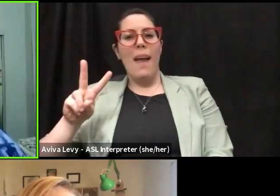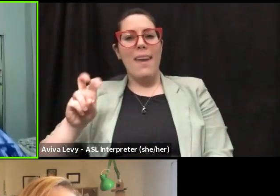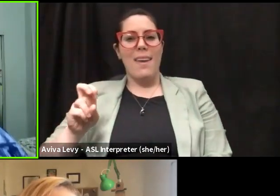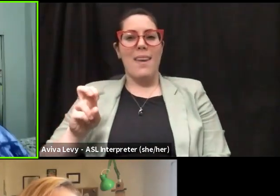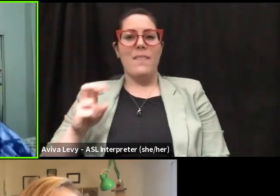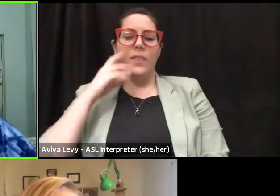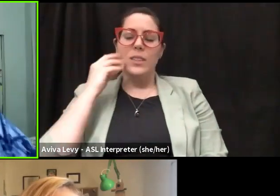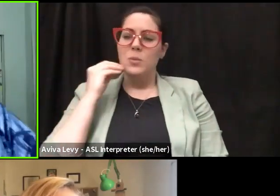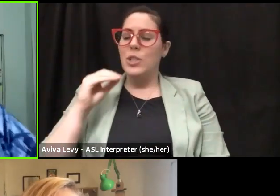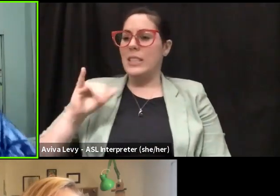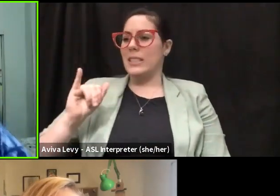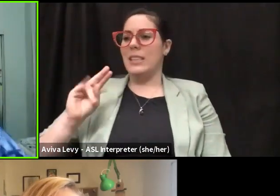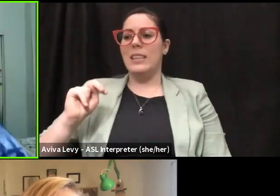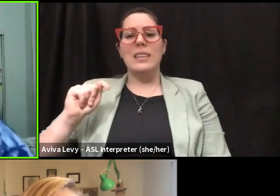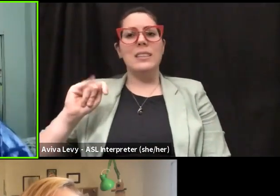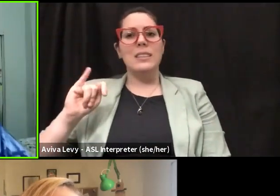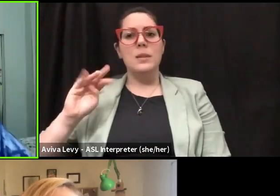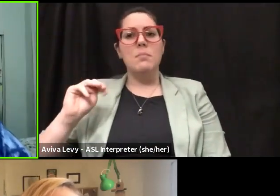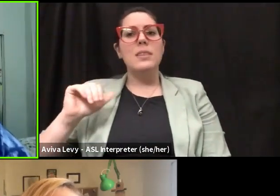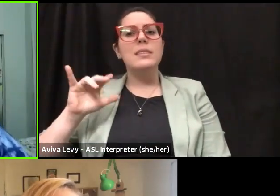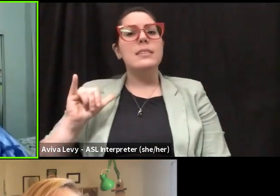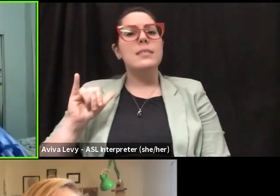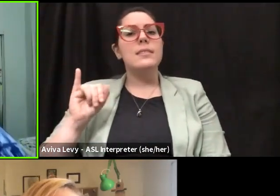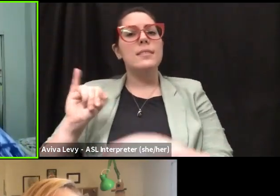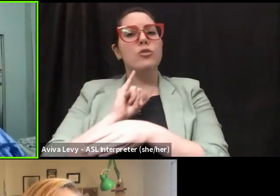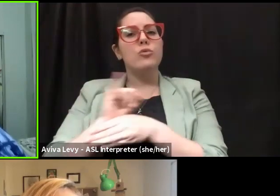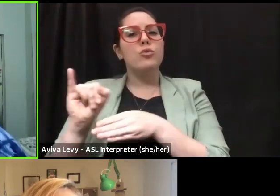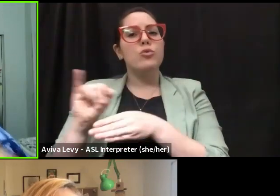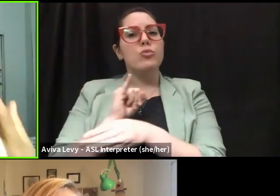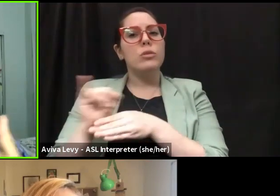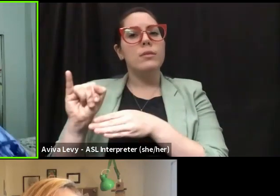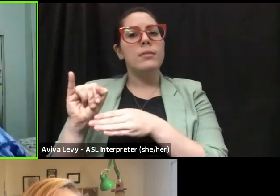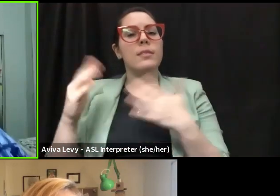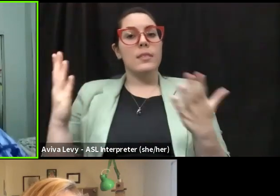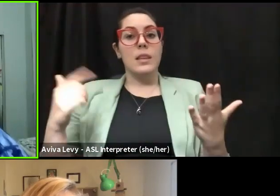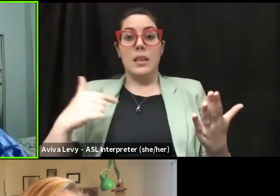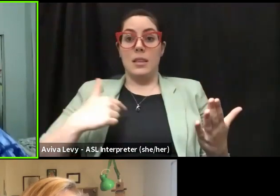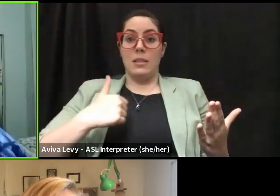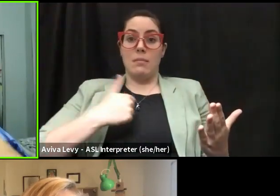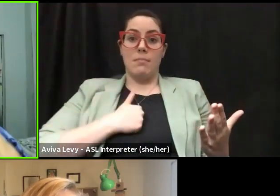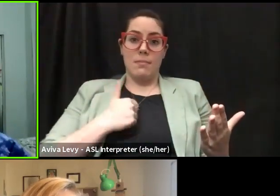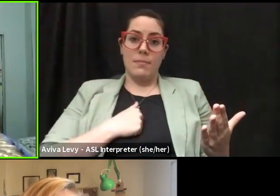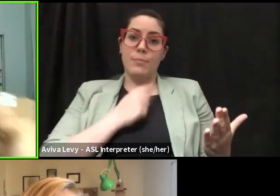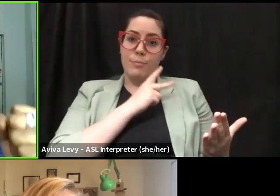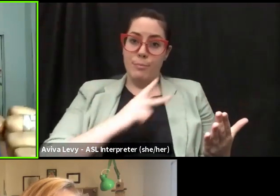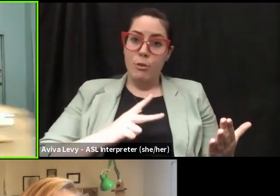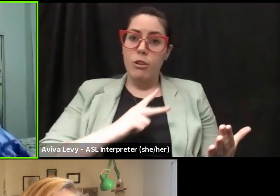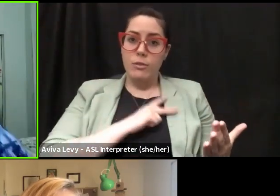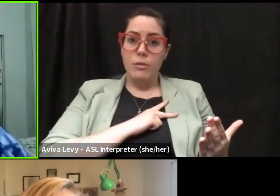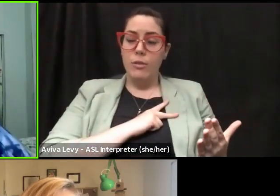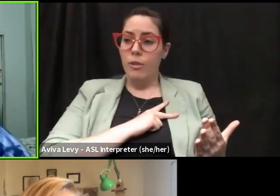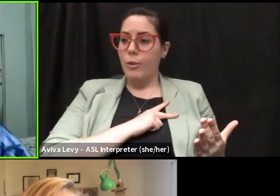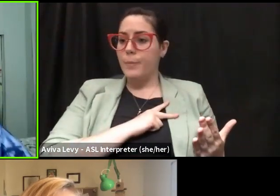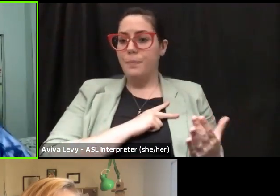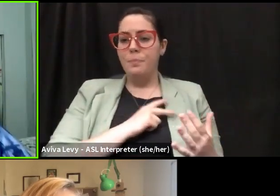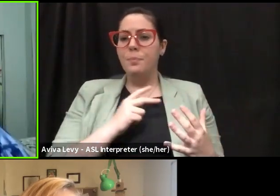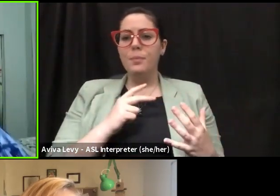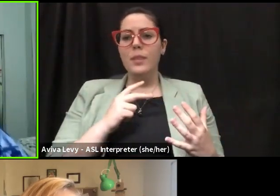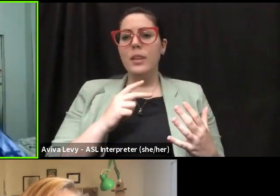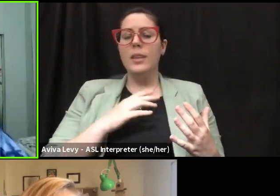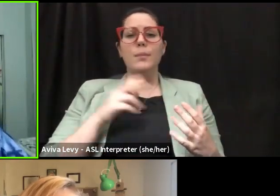intimacy industry. And I would like to personally, you know, my personal quest as